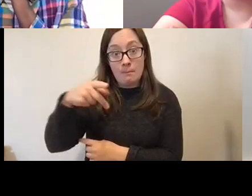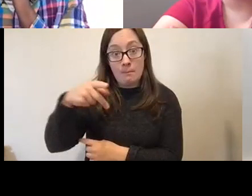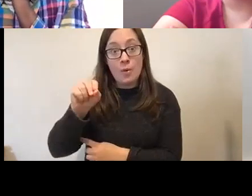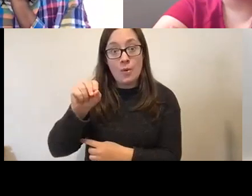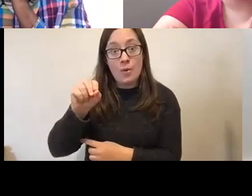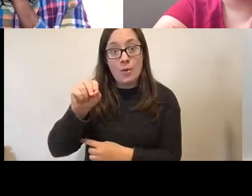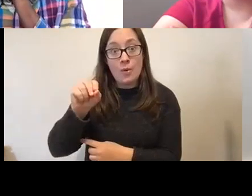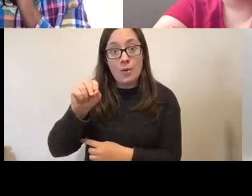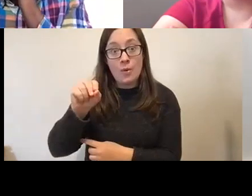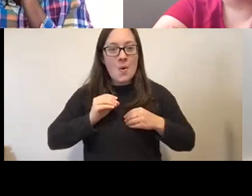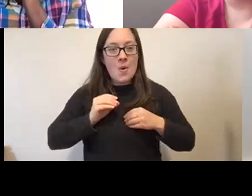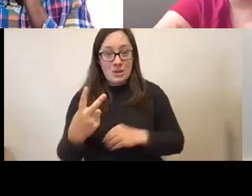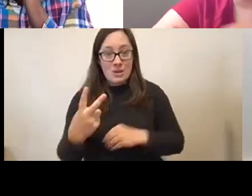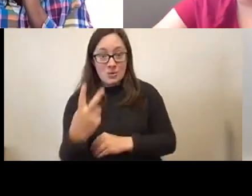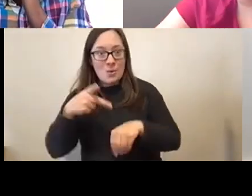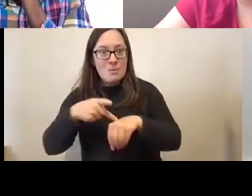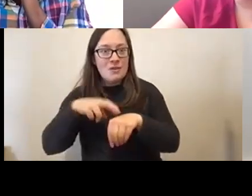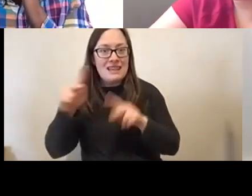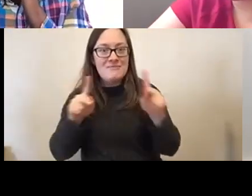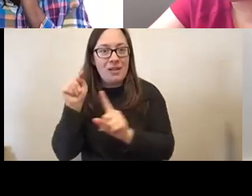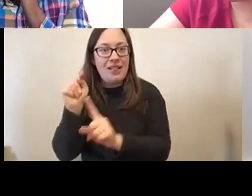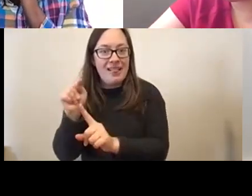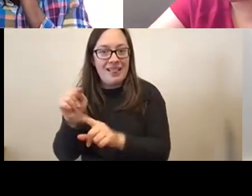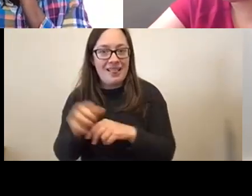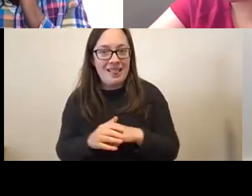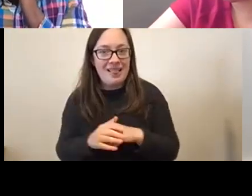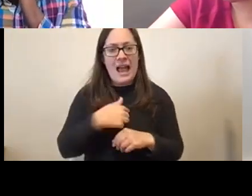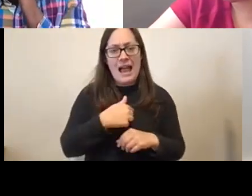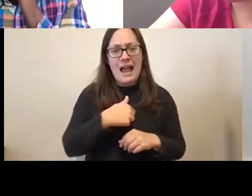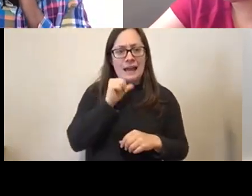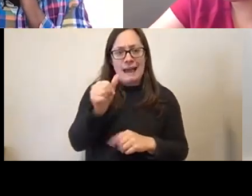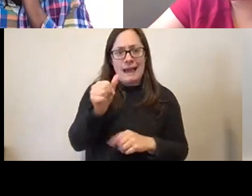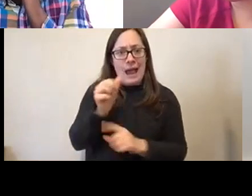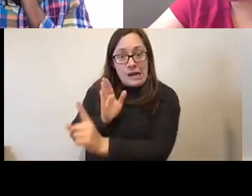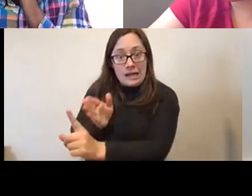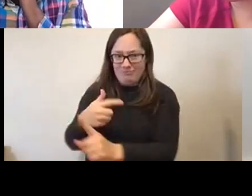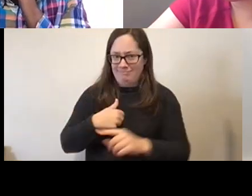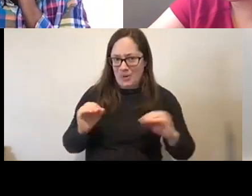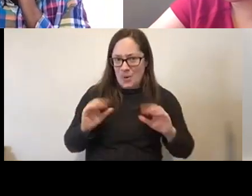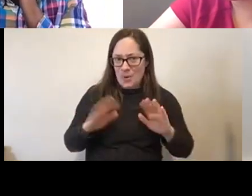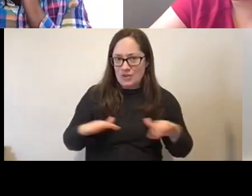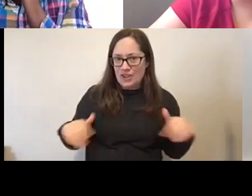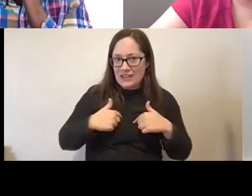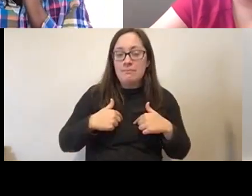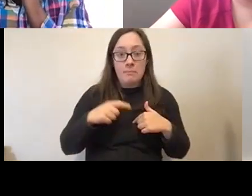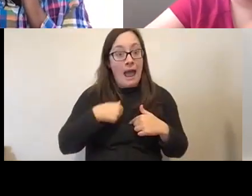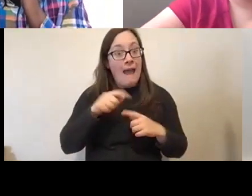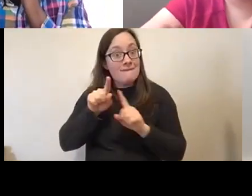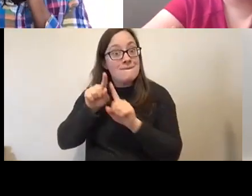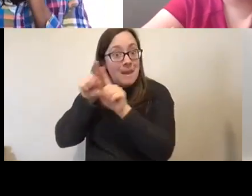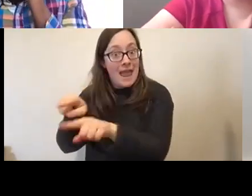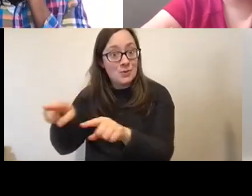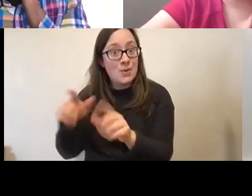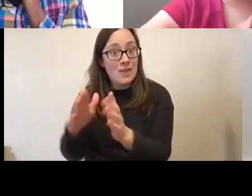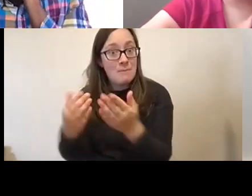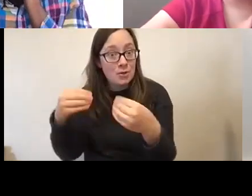Rican owners. I don't frequent as much because I don't have children, but I have been there, and